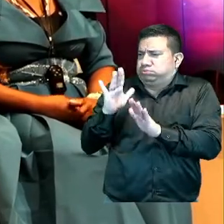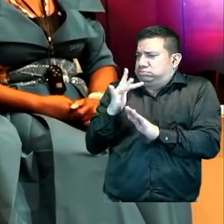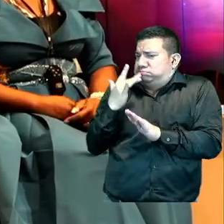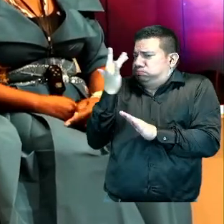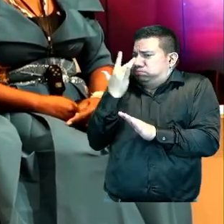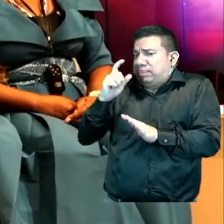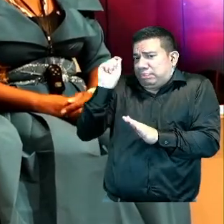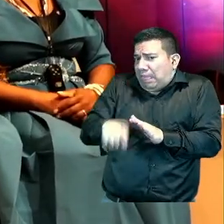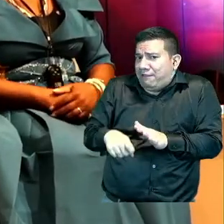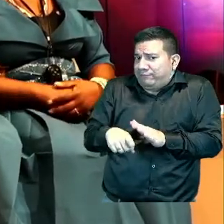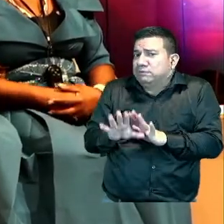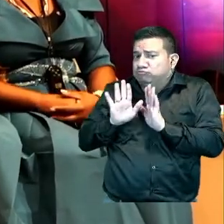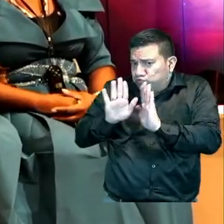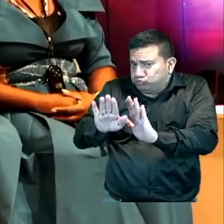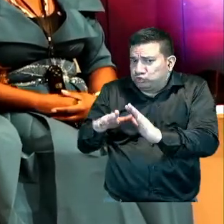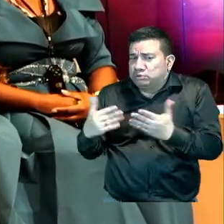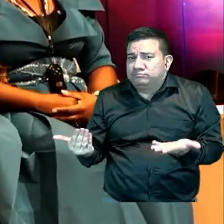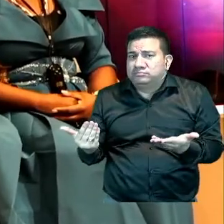exist.